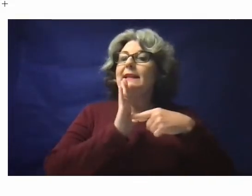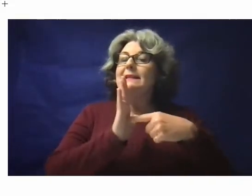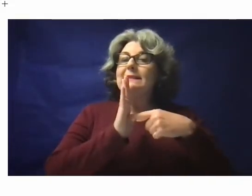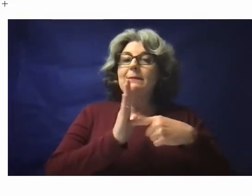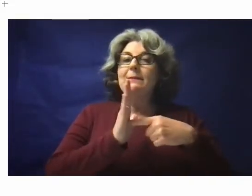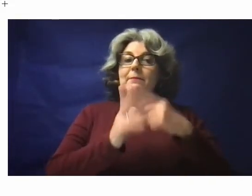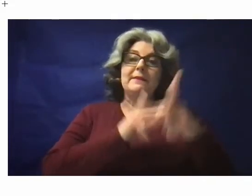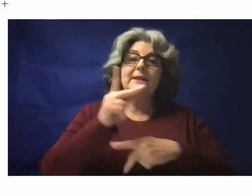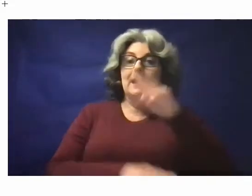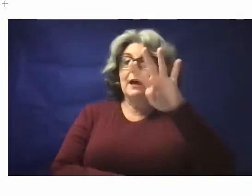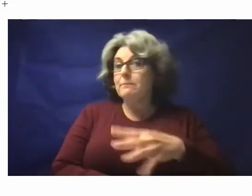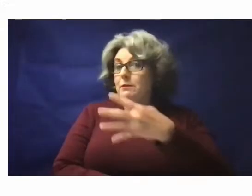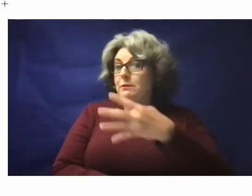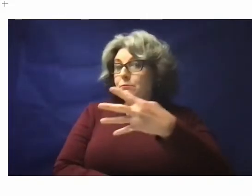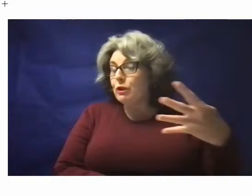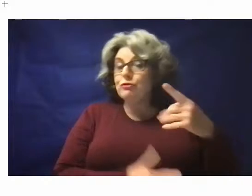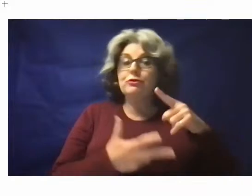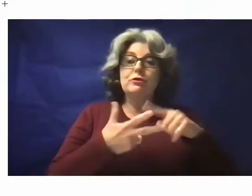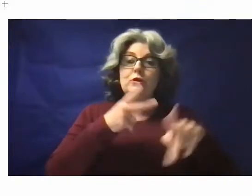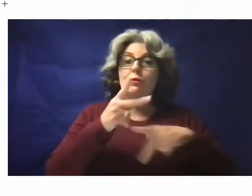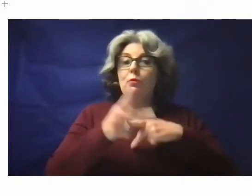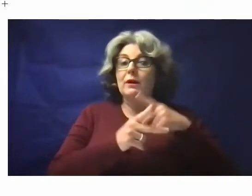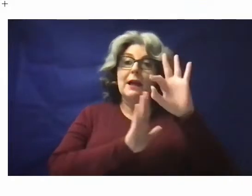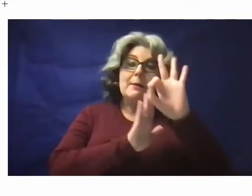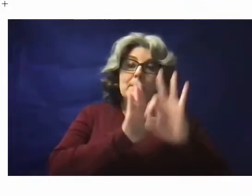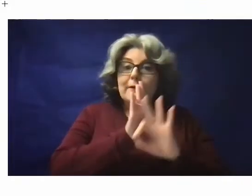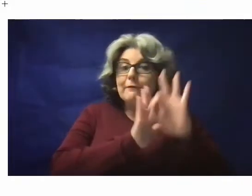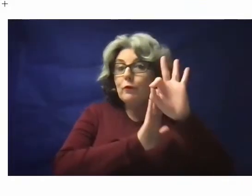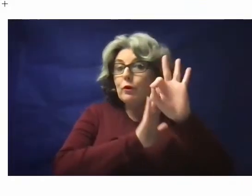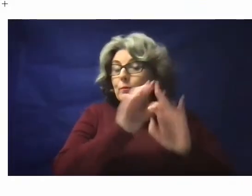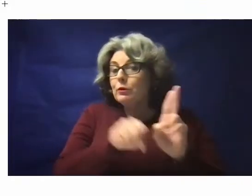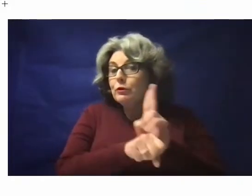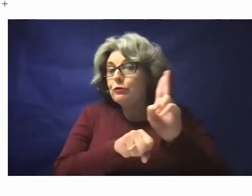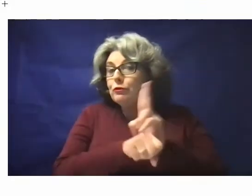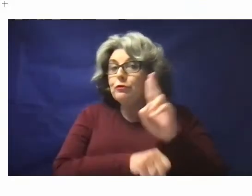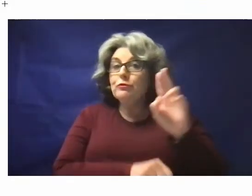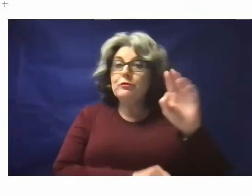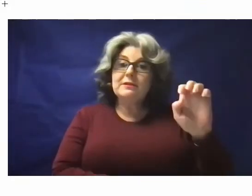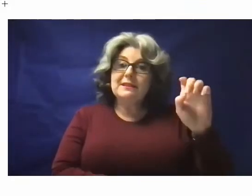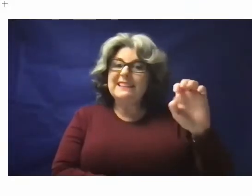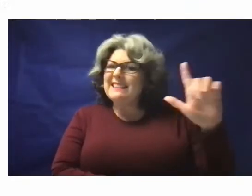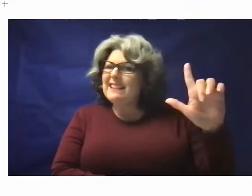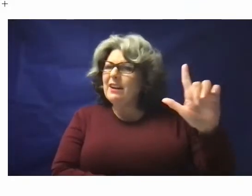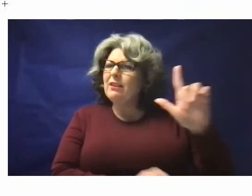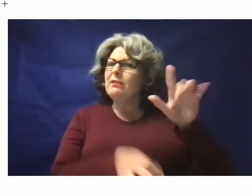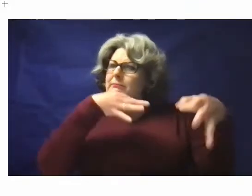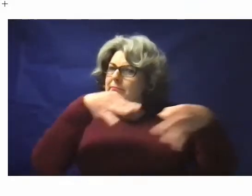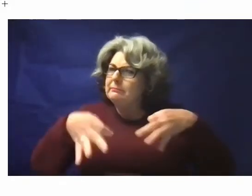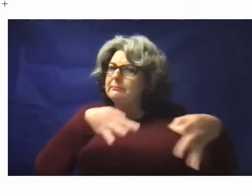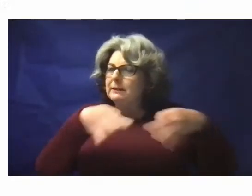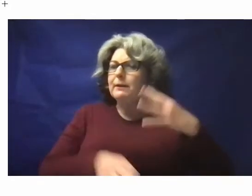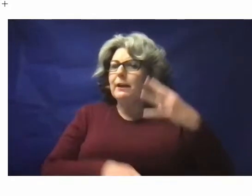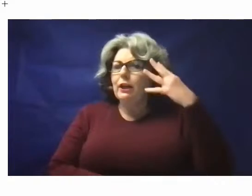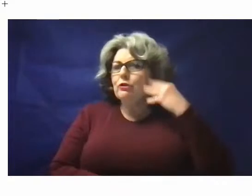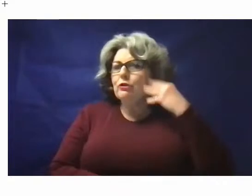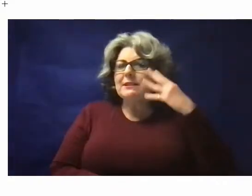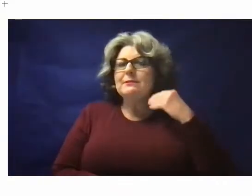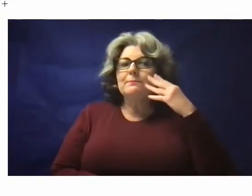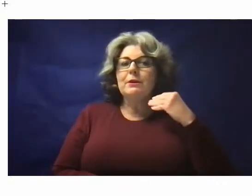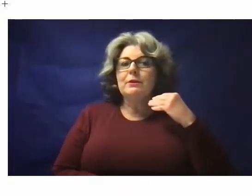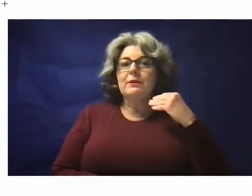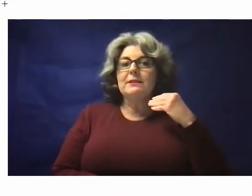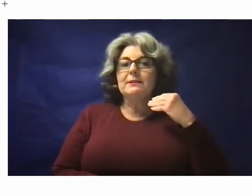spreadsheets that you did, what kind of formulas that you've used on Excel. So really, if you have a lot